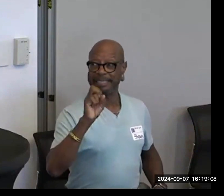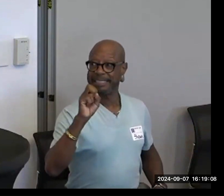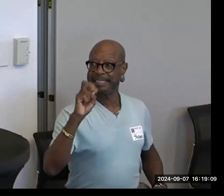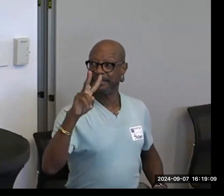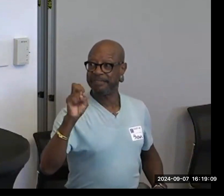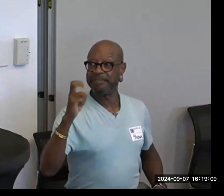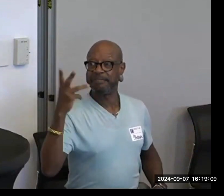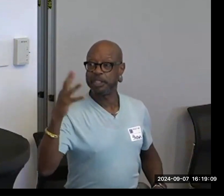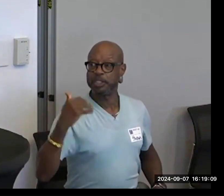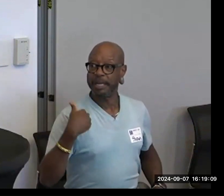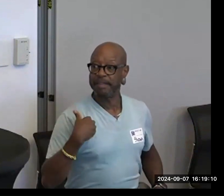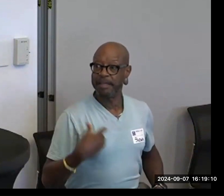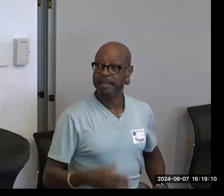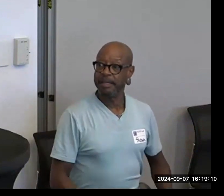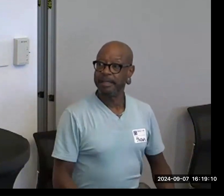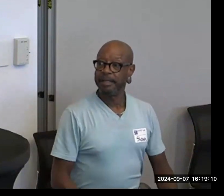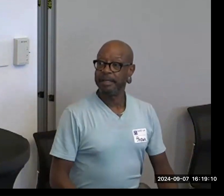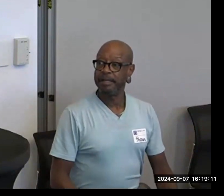Hmm?